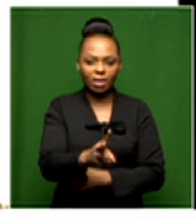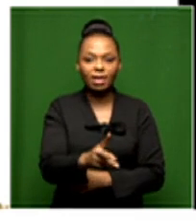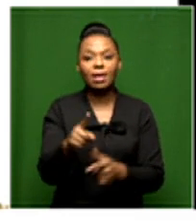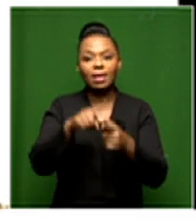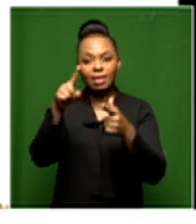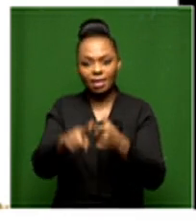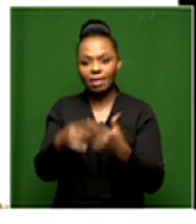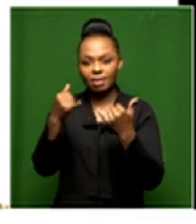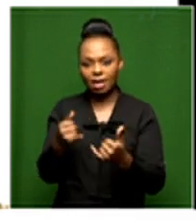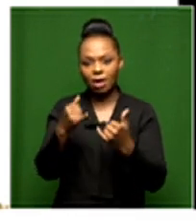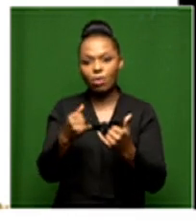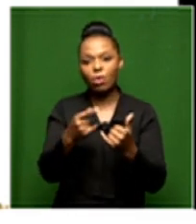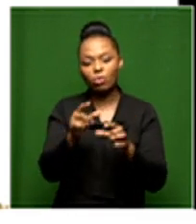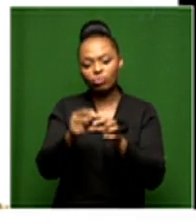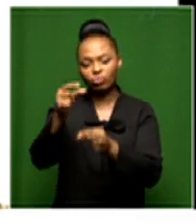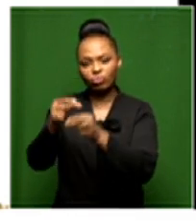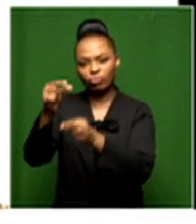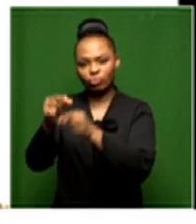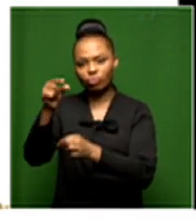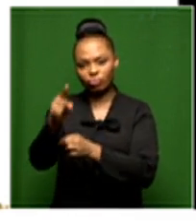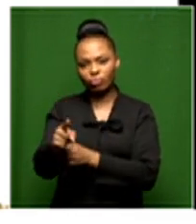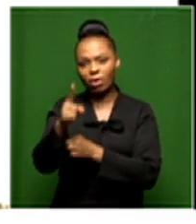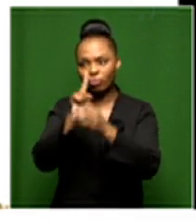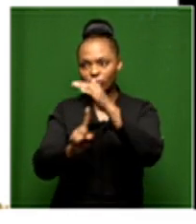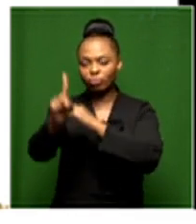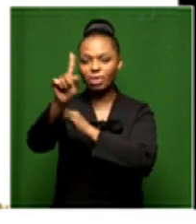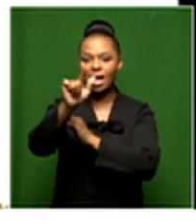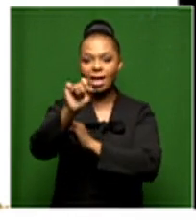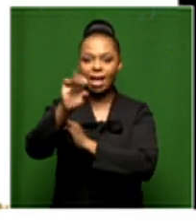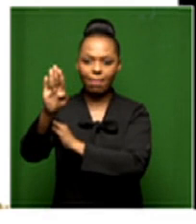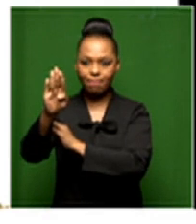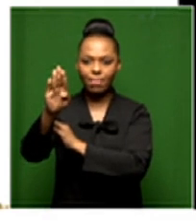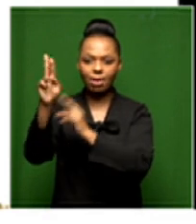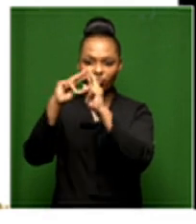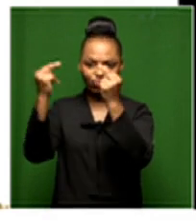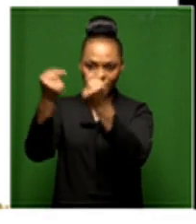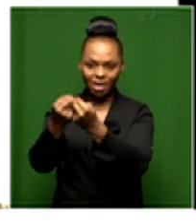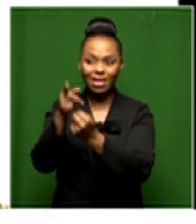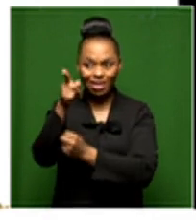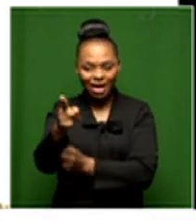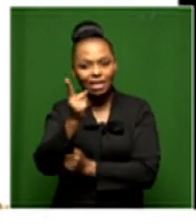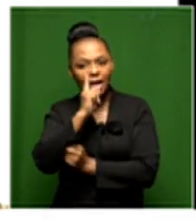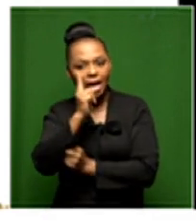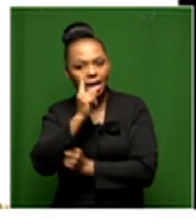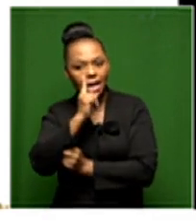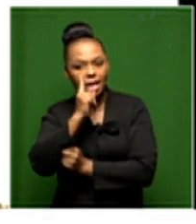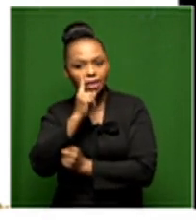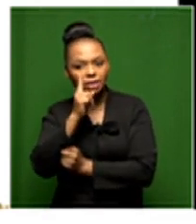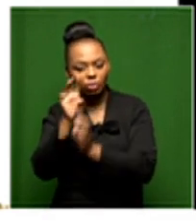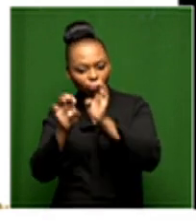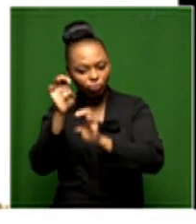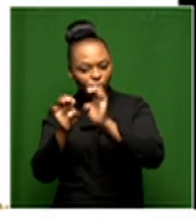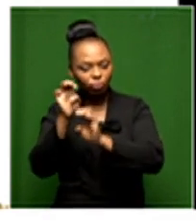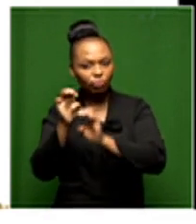of the vaccine have to be taken to the National Control Laboratory, where they will be tested, and there will be various tests done on them